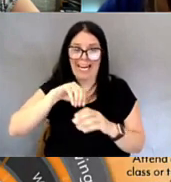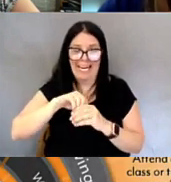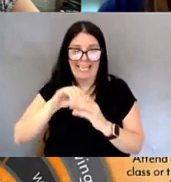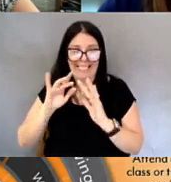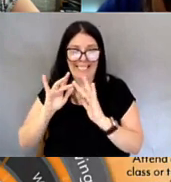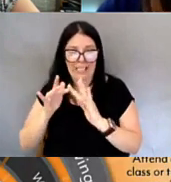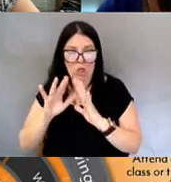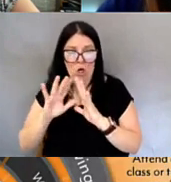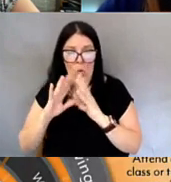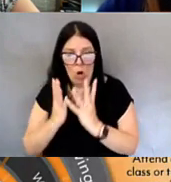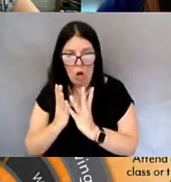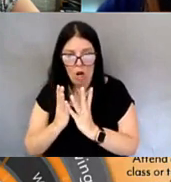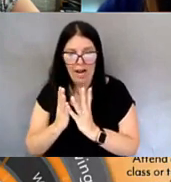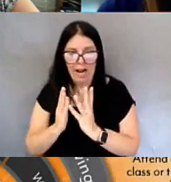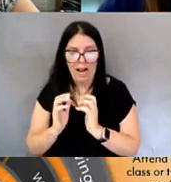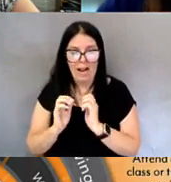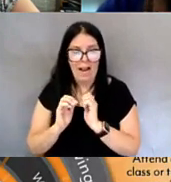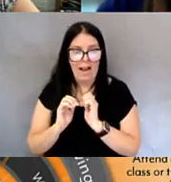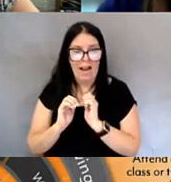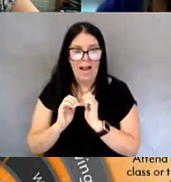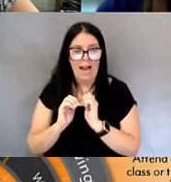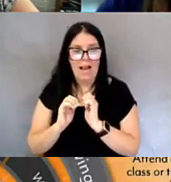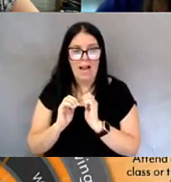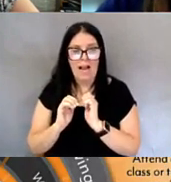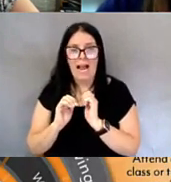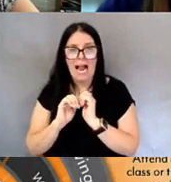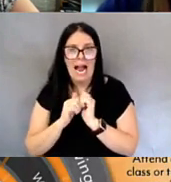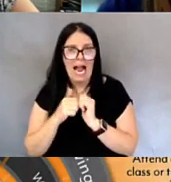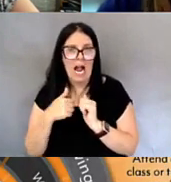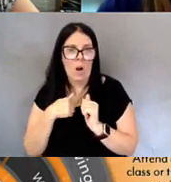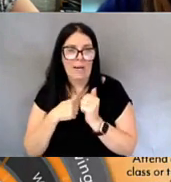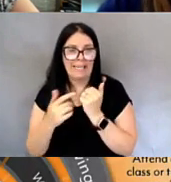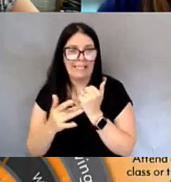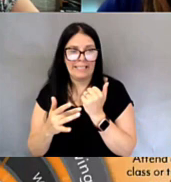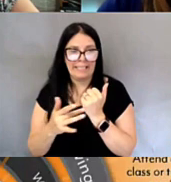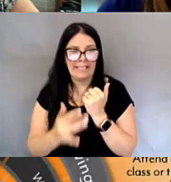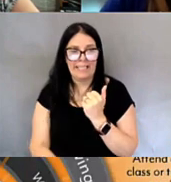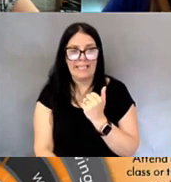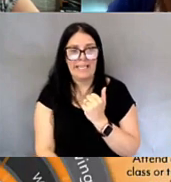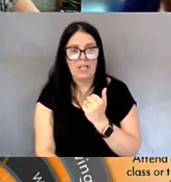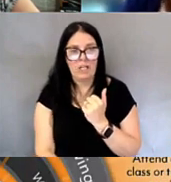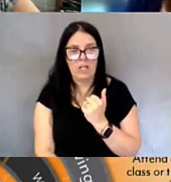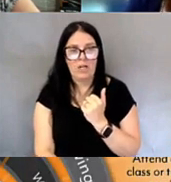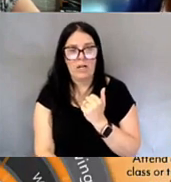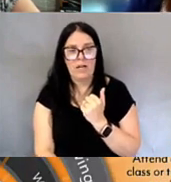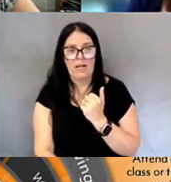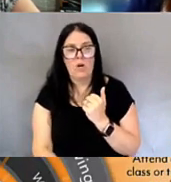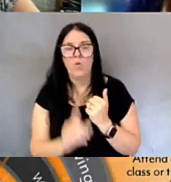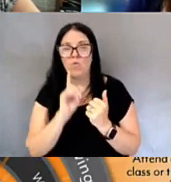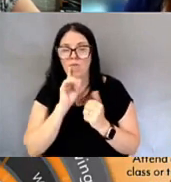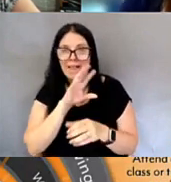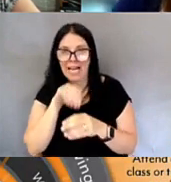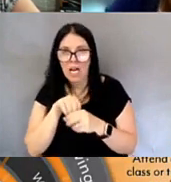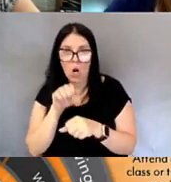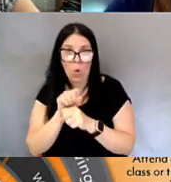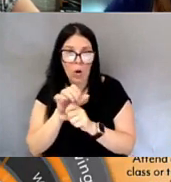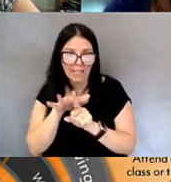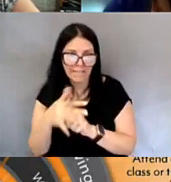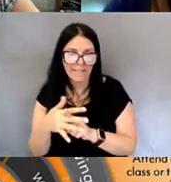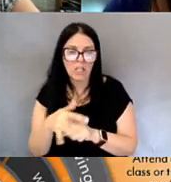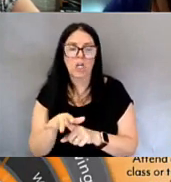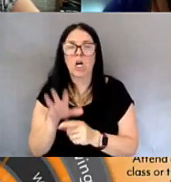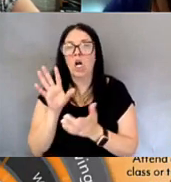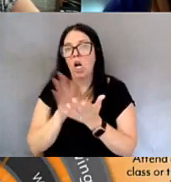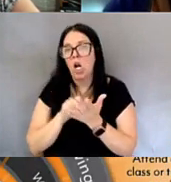world, what we do with our technology really in the working sphere, in the